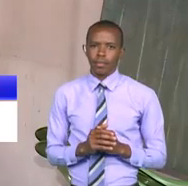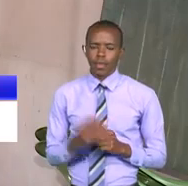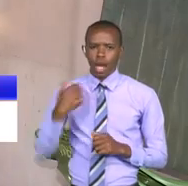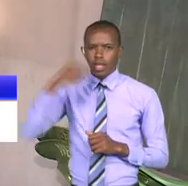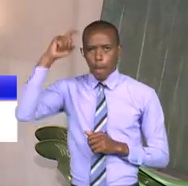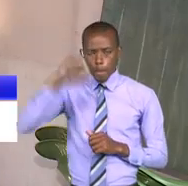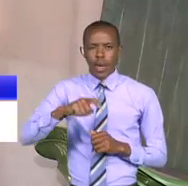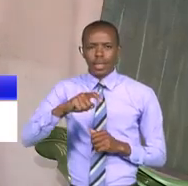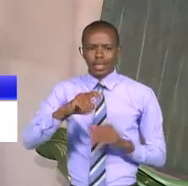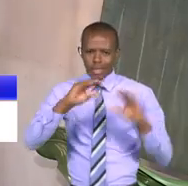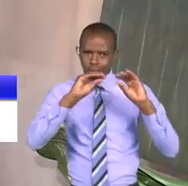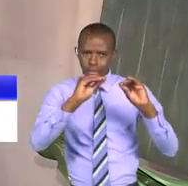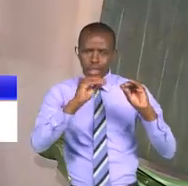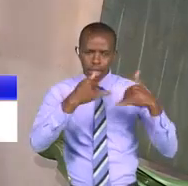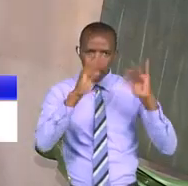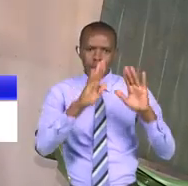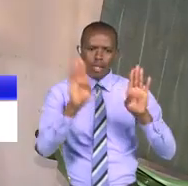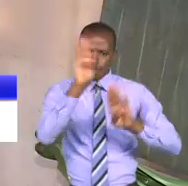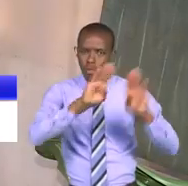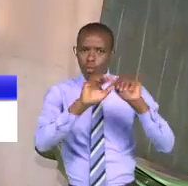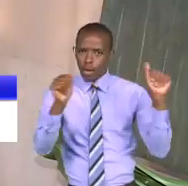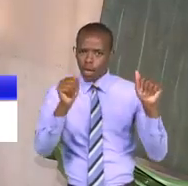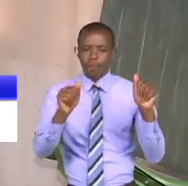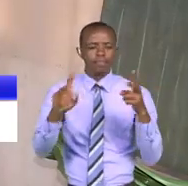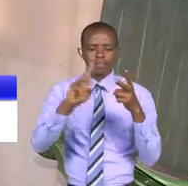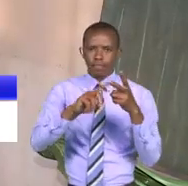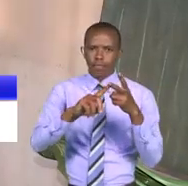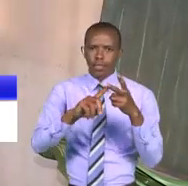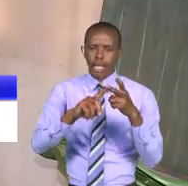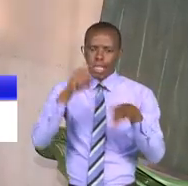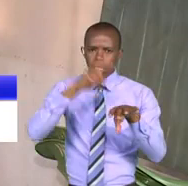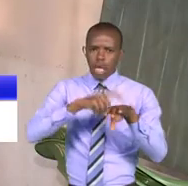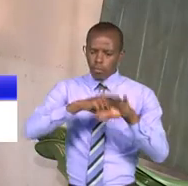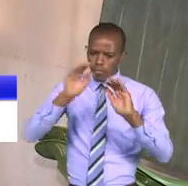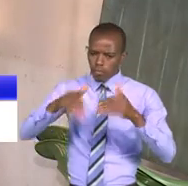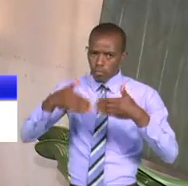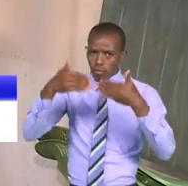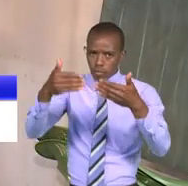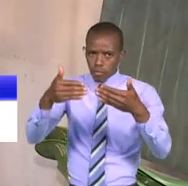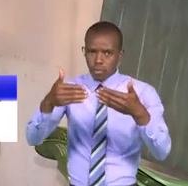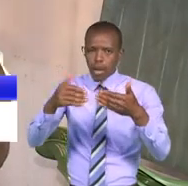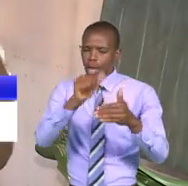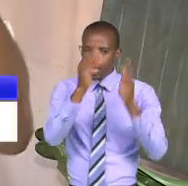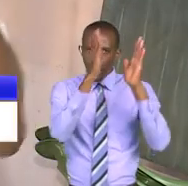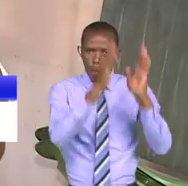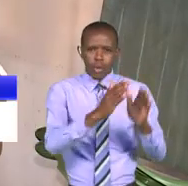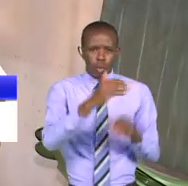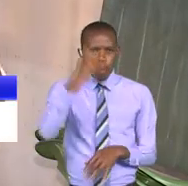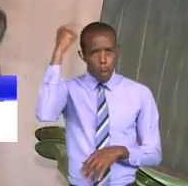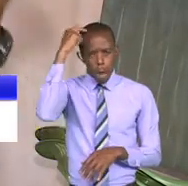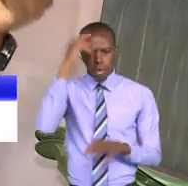discipline the players first. Then we have to give your time. You have to have somebody with sound